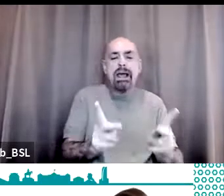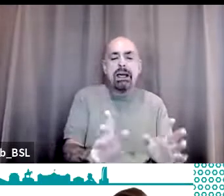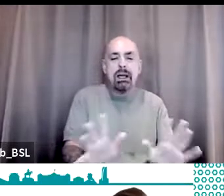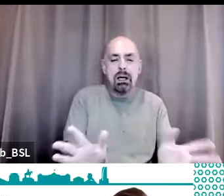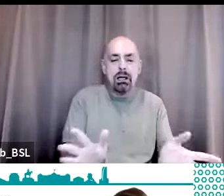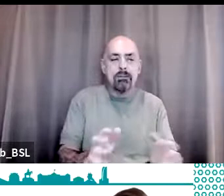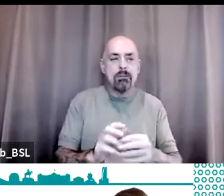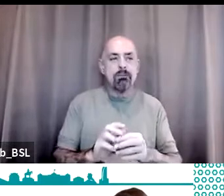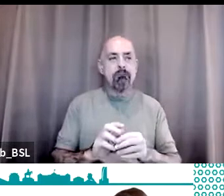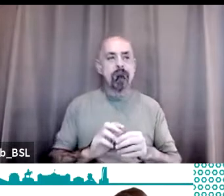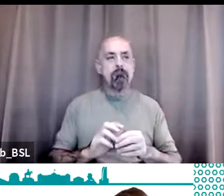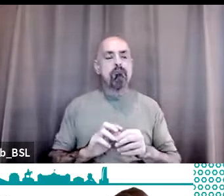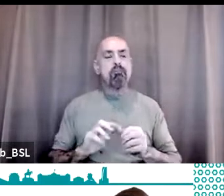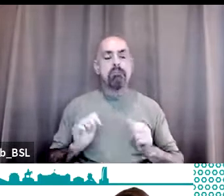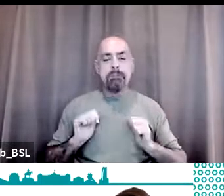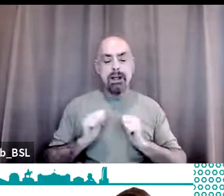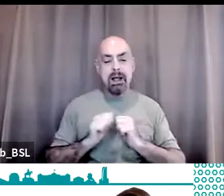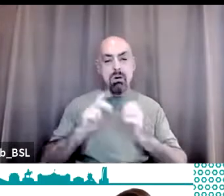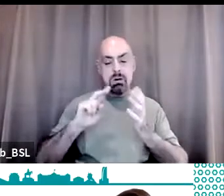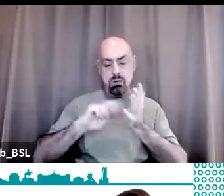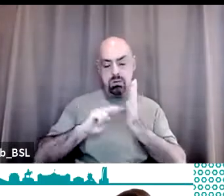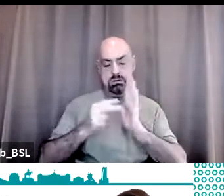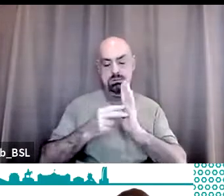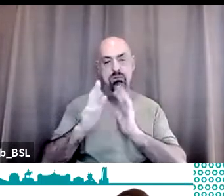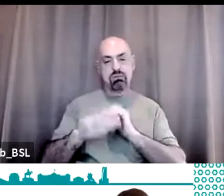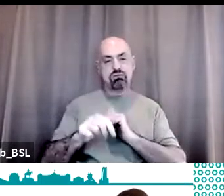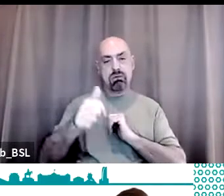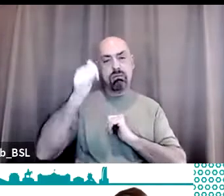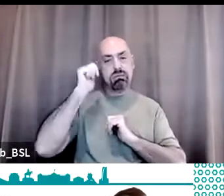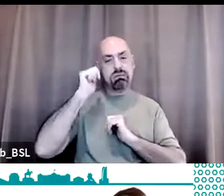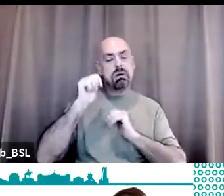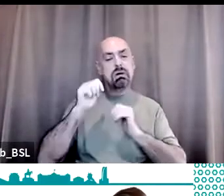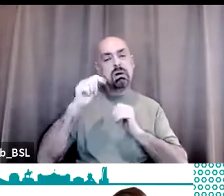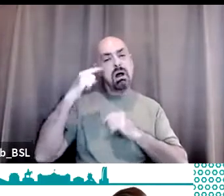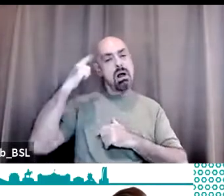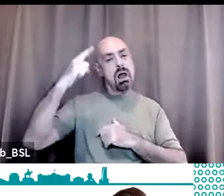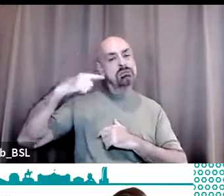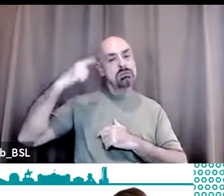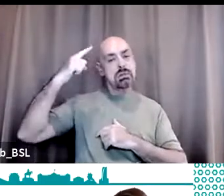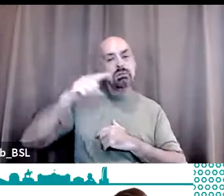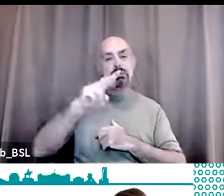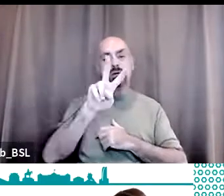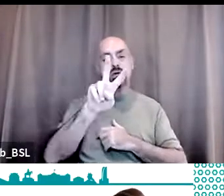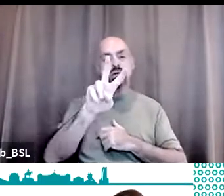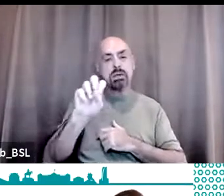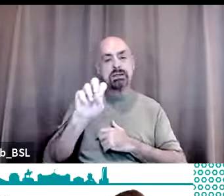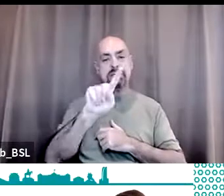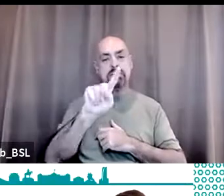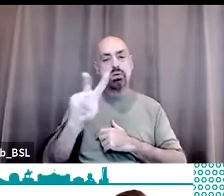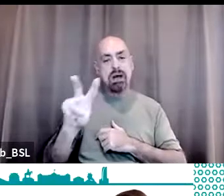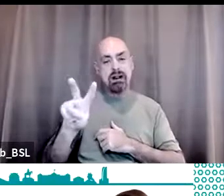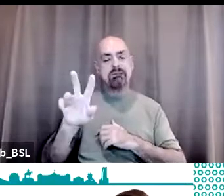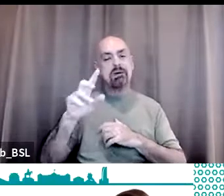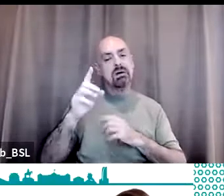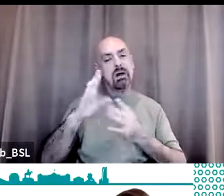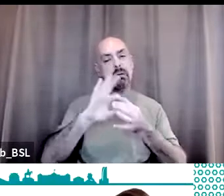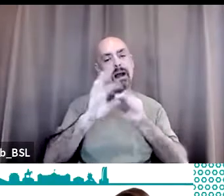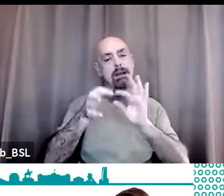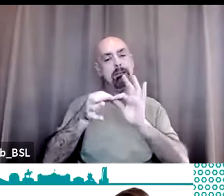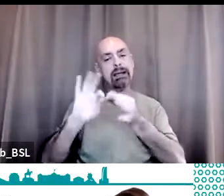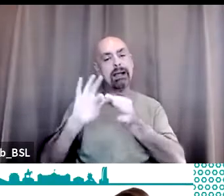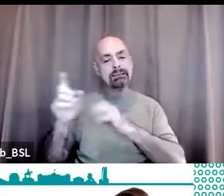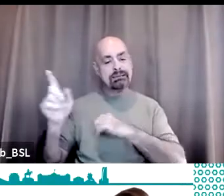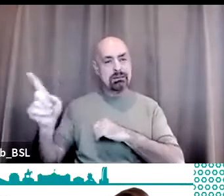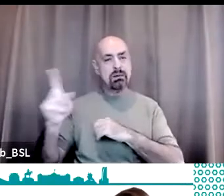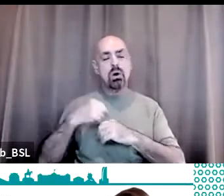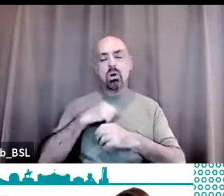Our organisation was born out of the legacy of the London 2012 Paralympic Games, but we continue to grow, and we're based in the